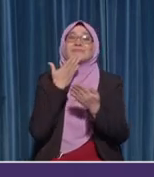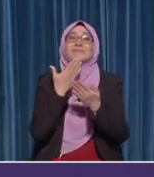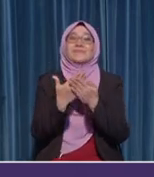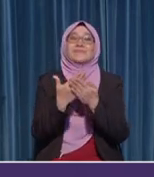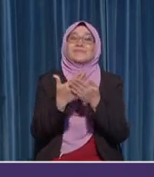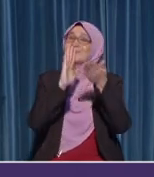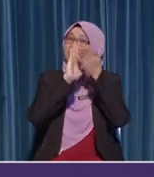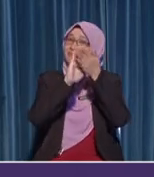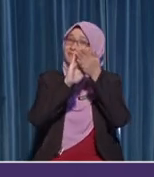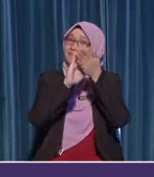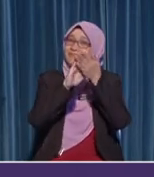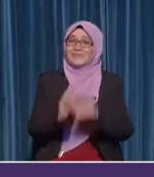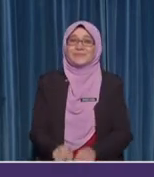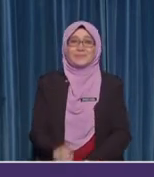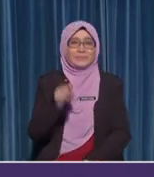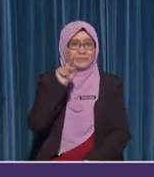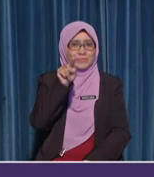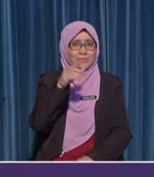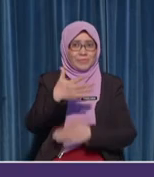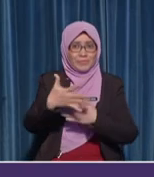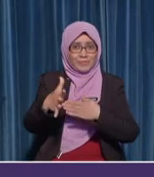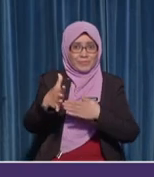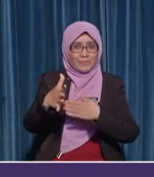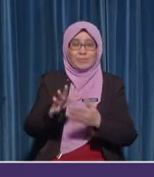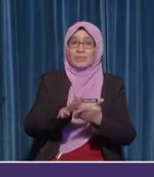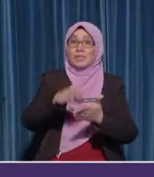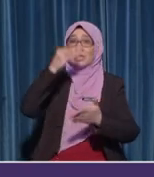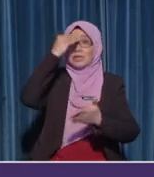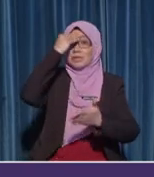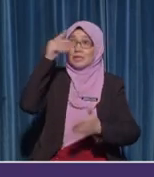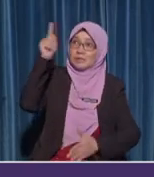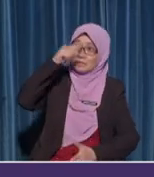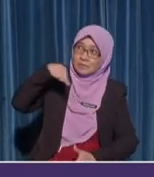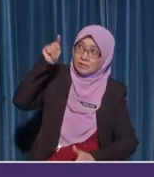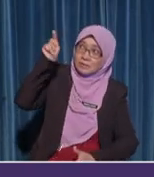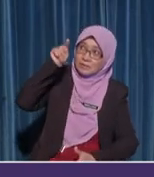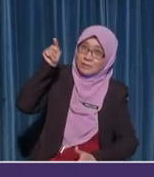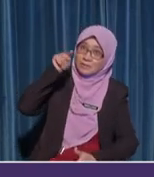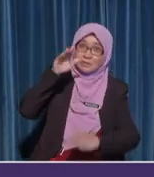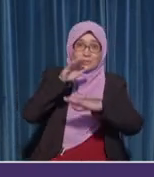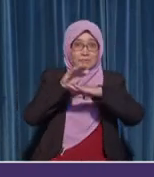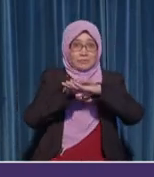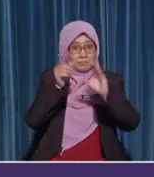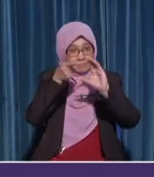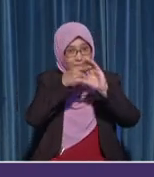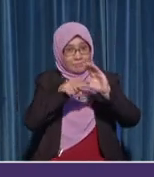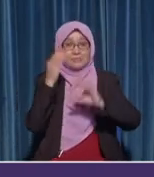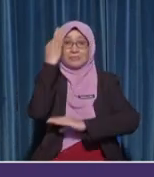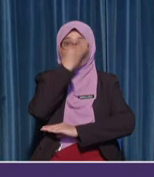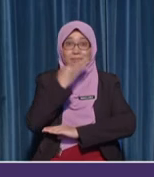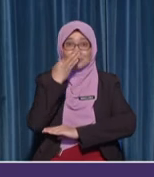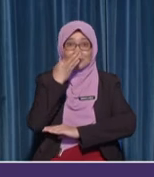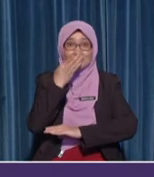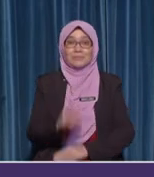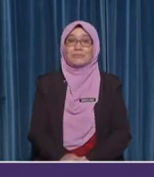Congratulations! You've already learned graduations on the clock's face.